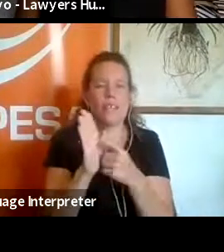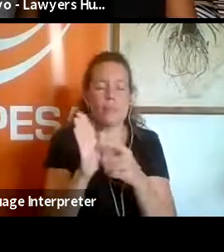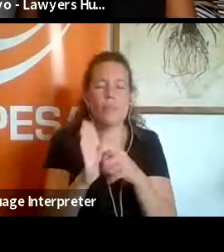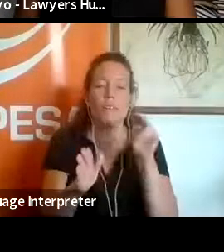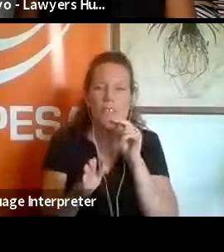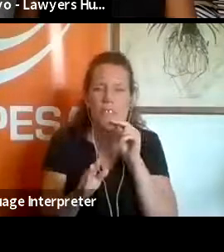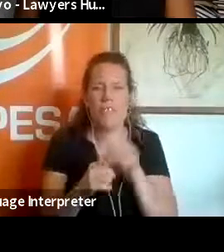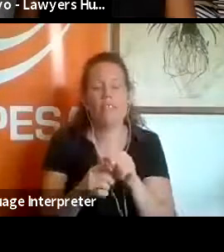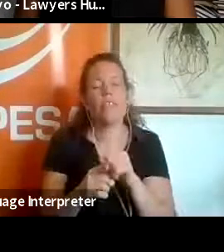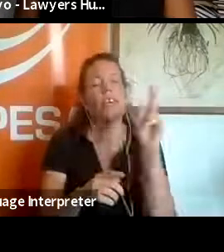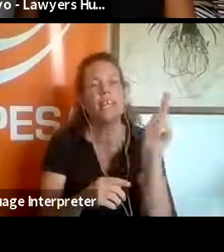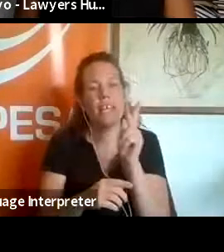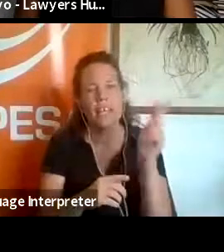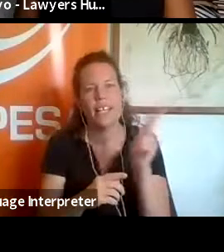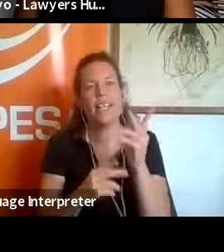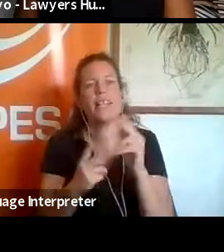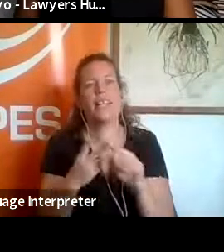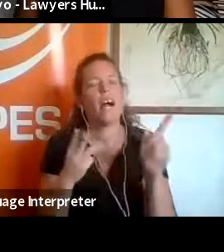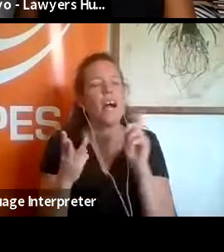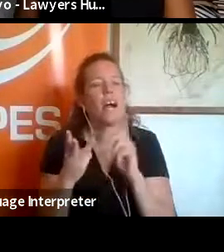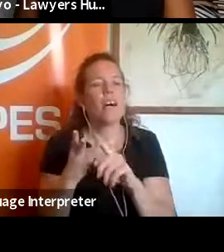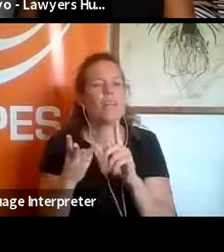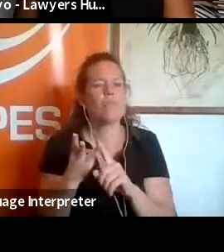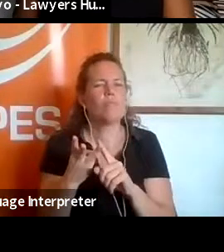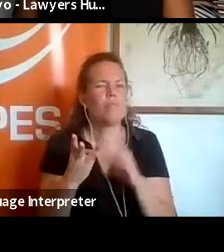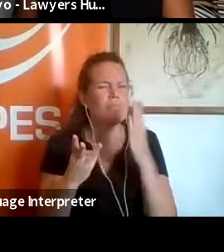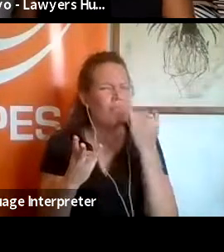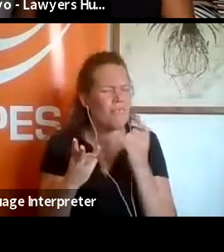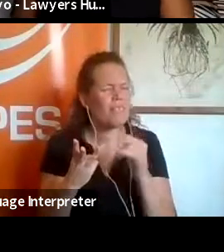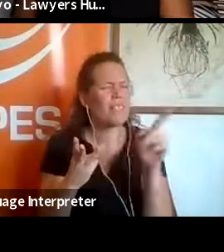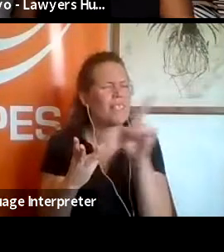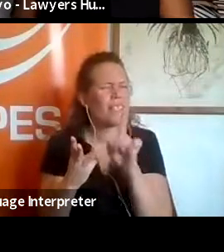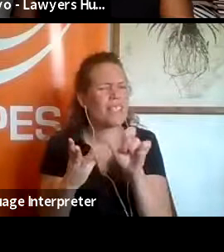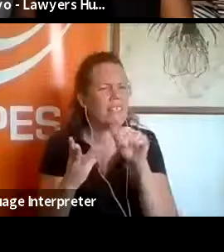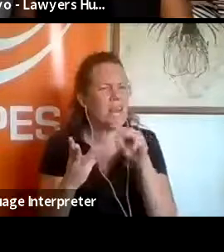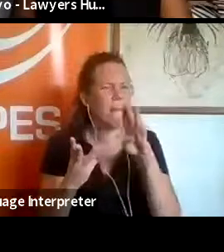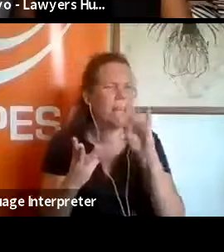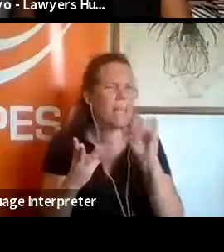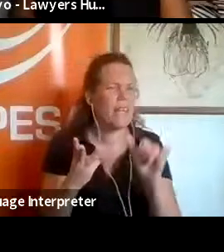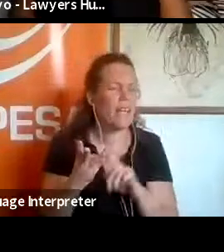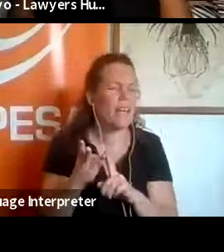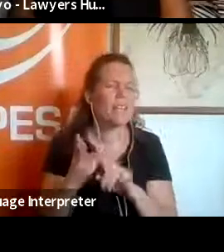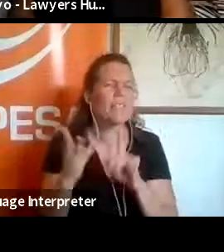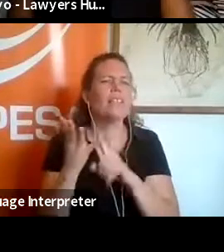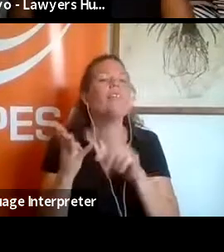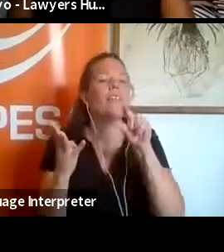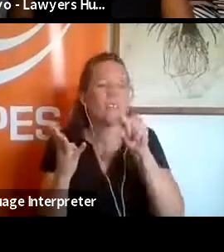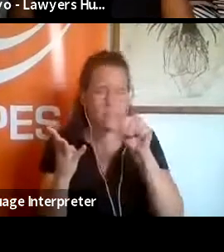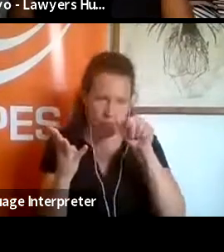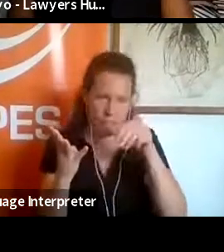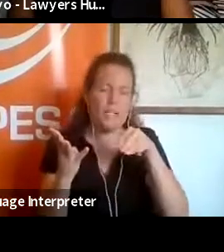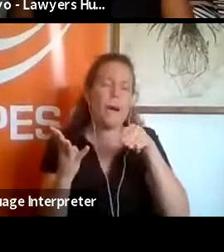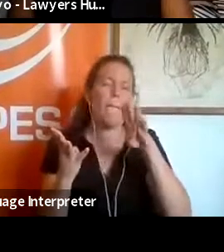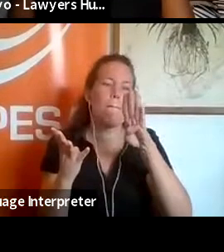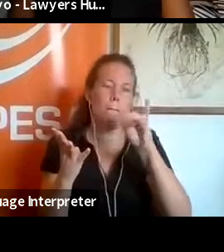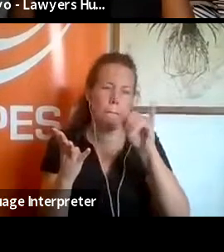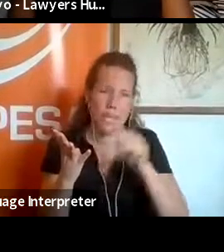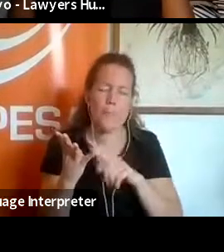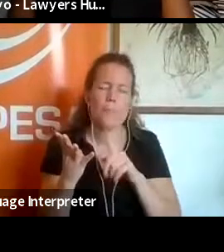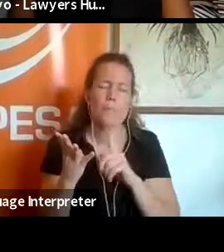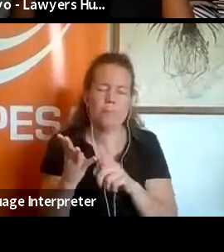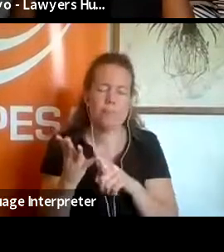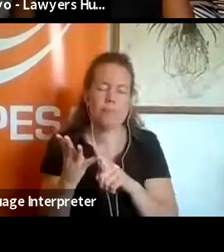like Kenya, countries like, I think it's Zambia, also the Gambia, you find out that